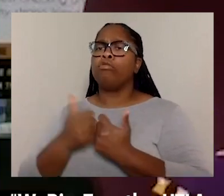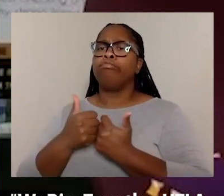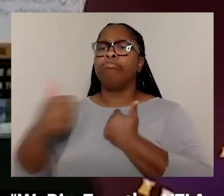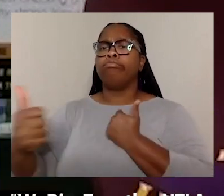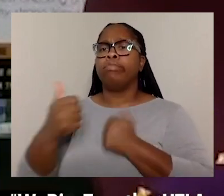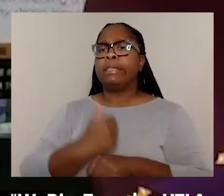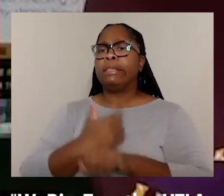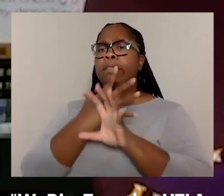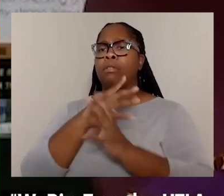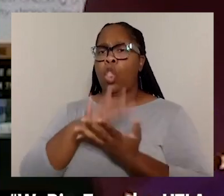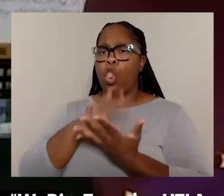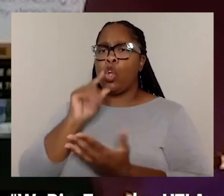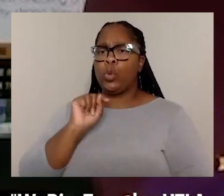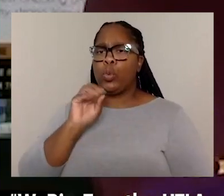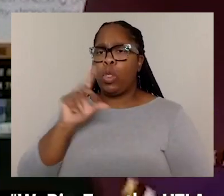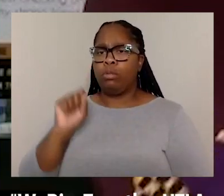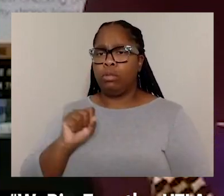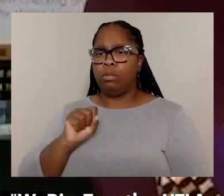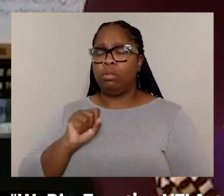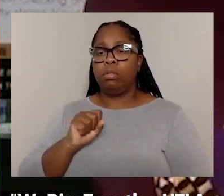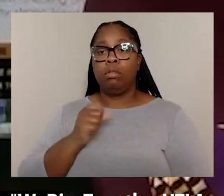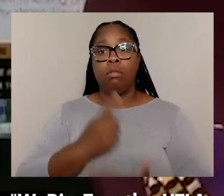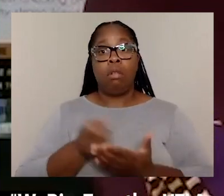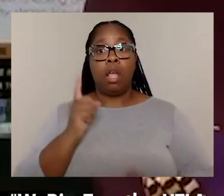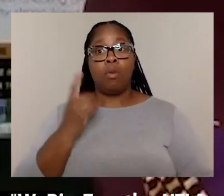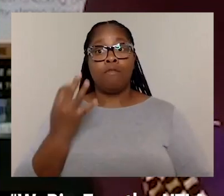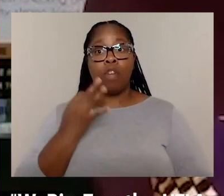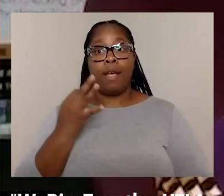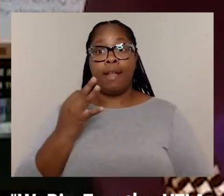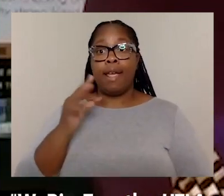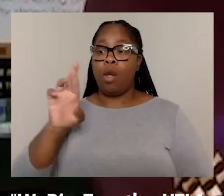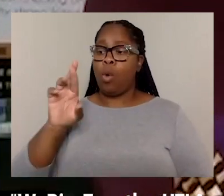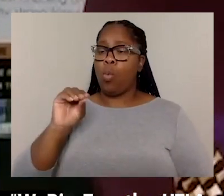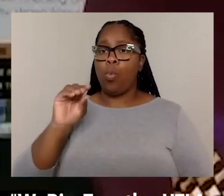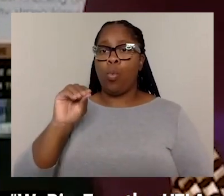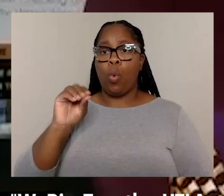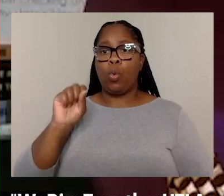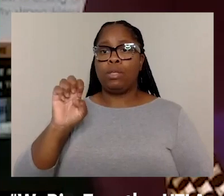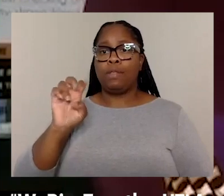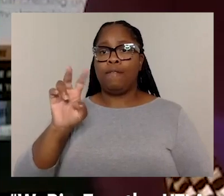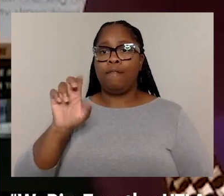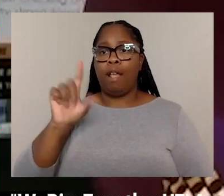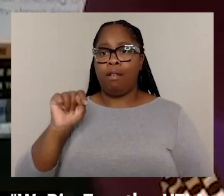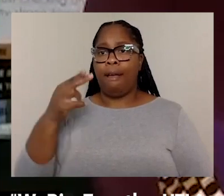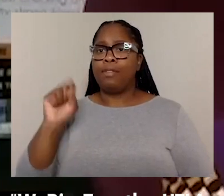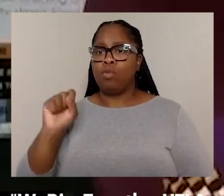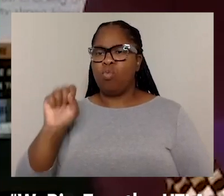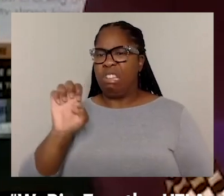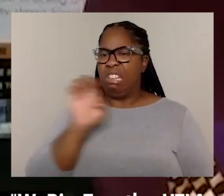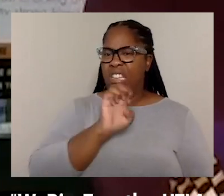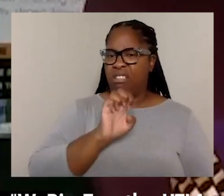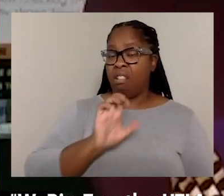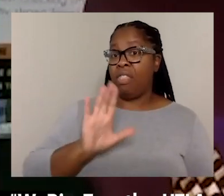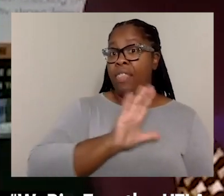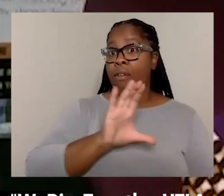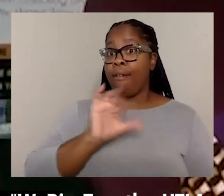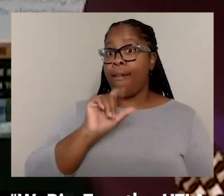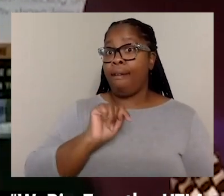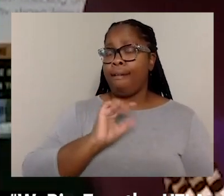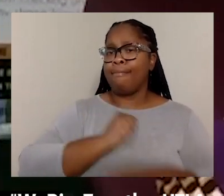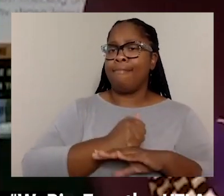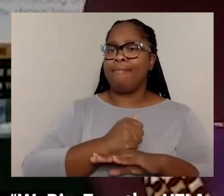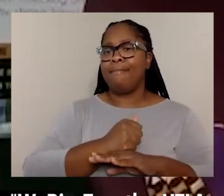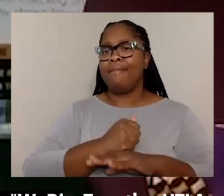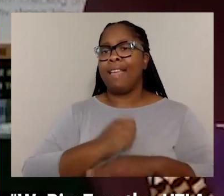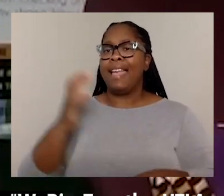Last Friday, the CAT at Roosevelt High School in East Area organized a chapter chair happy